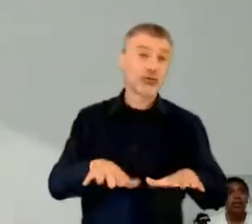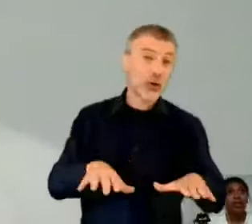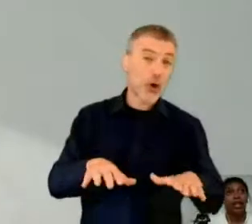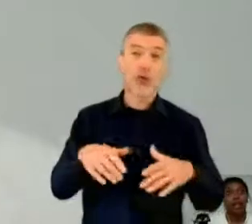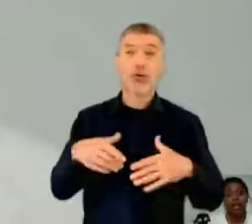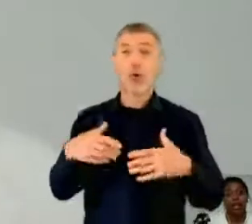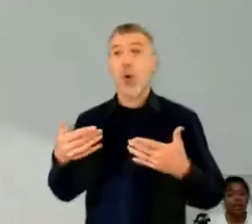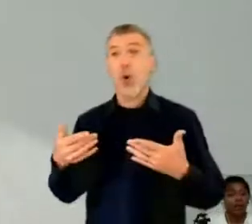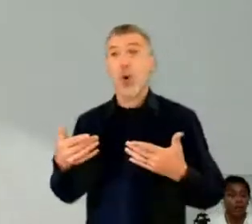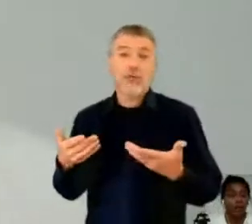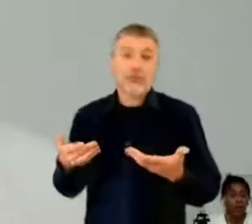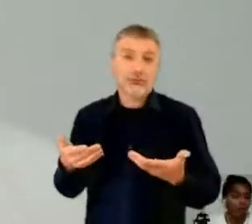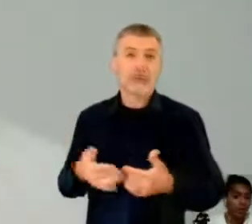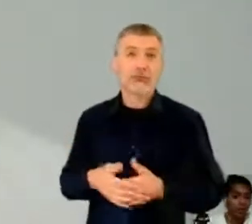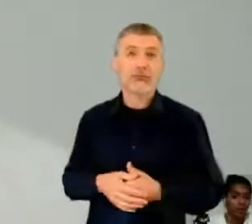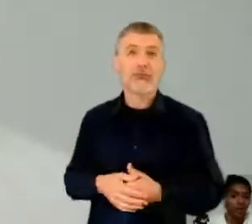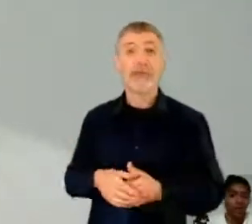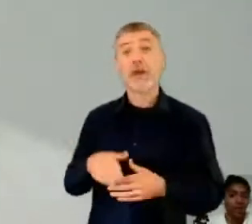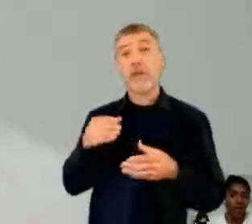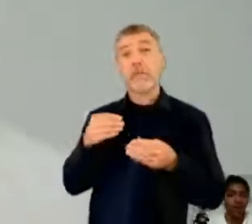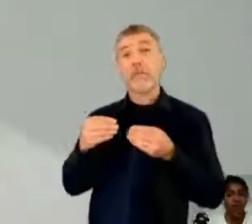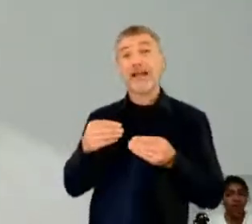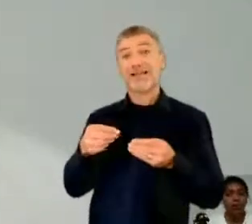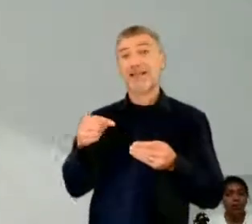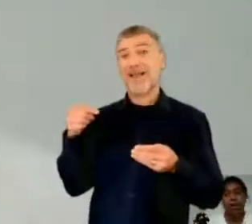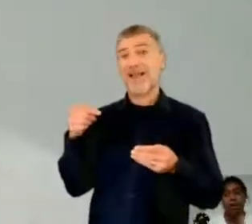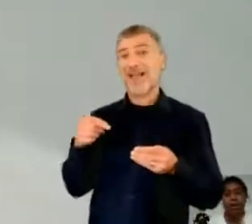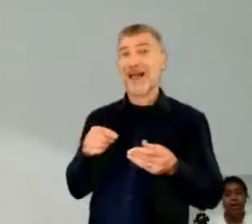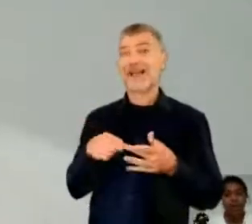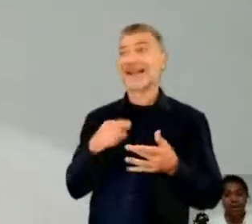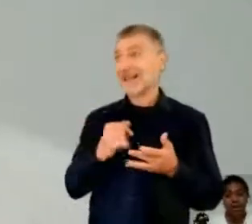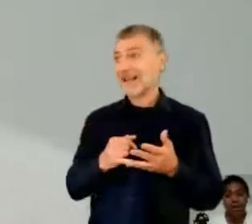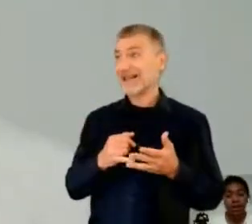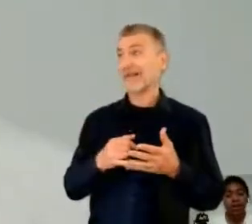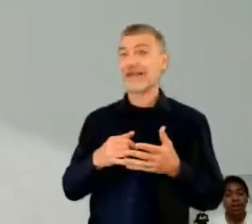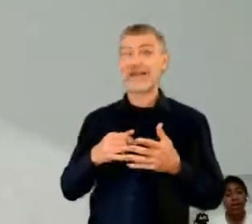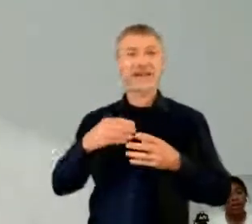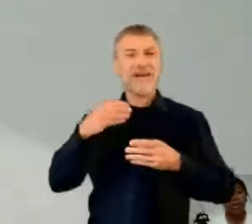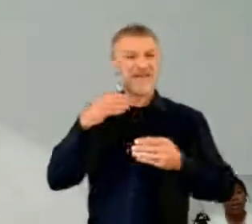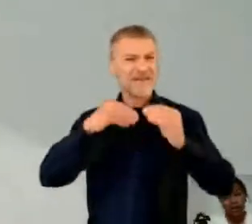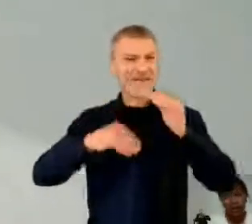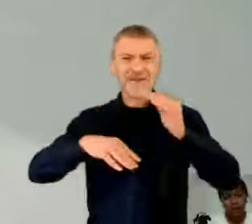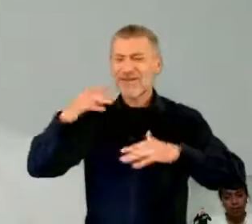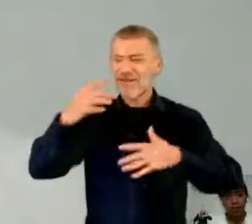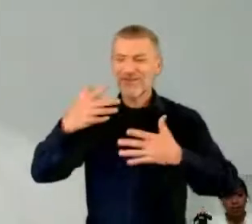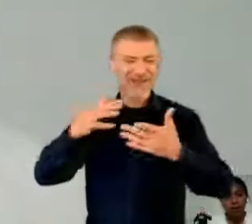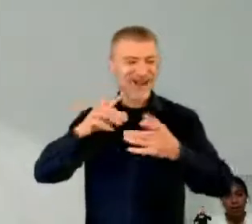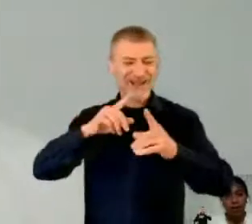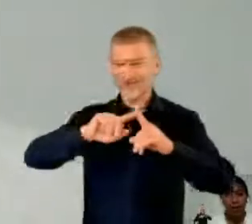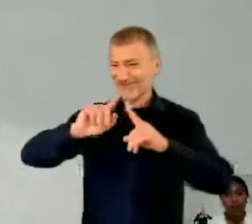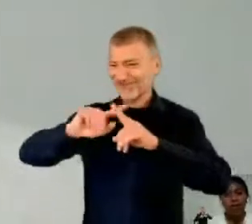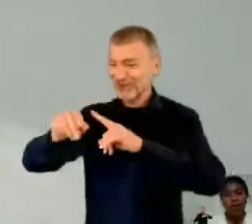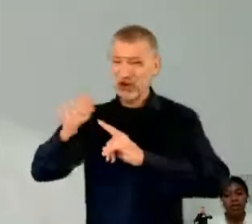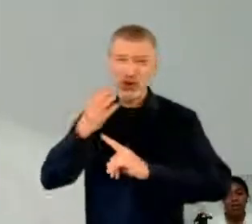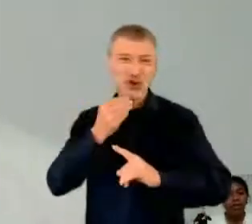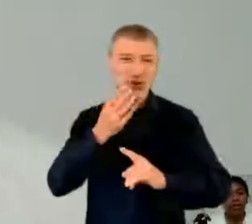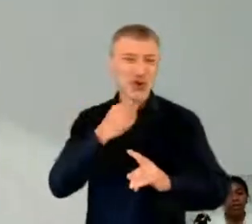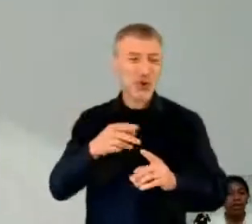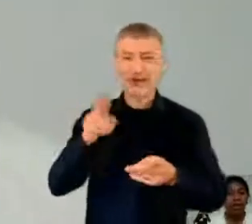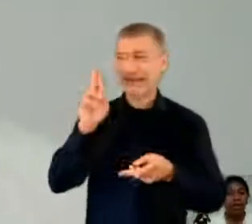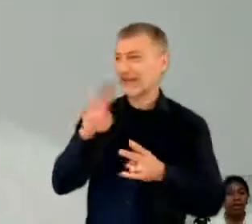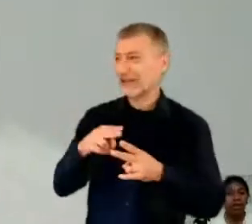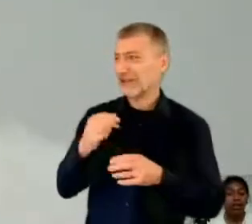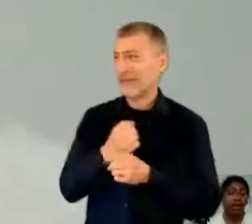plastics is a very versatile material, so it can be used for a lot of things, and it's very cheap to produce as well. So in the